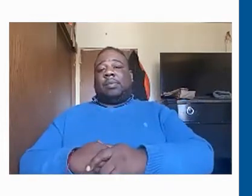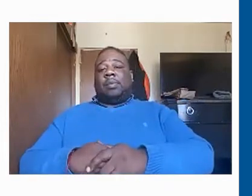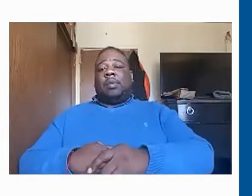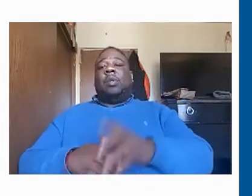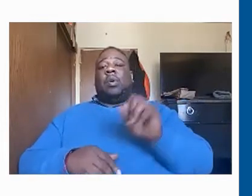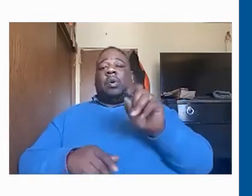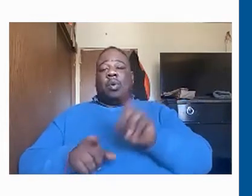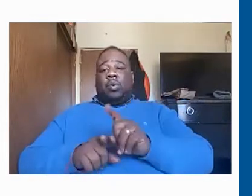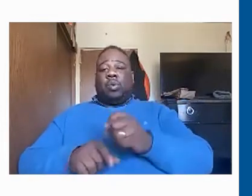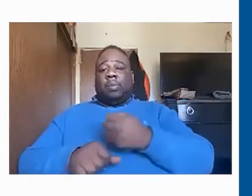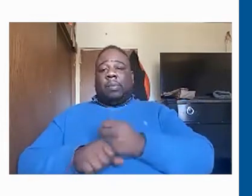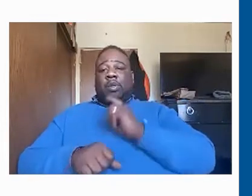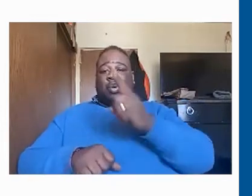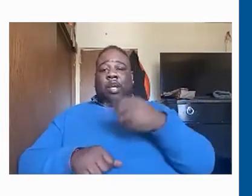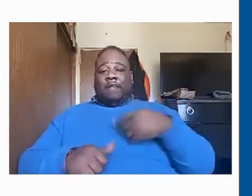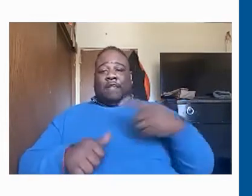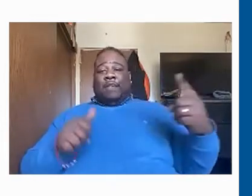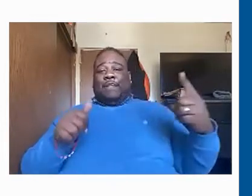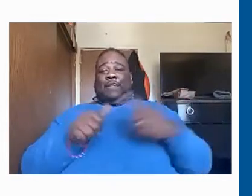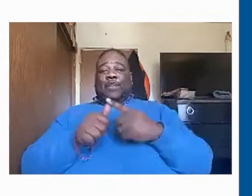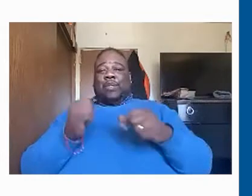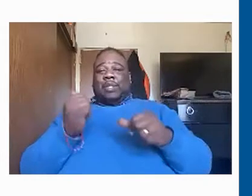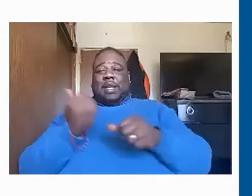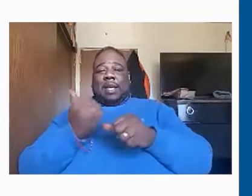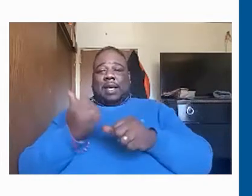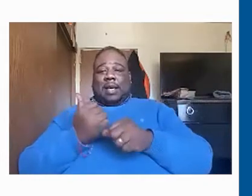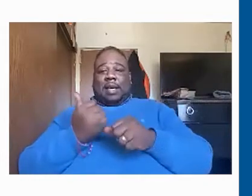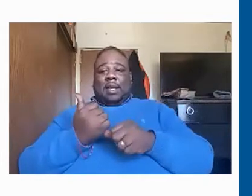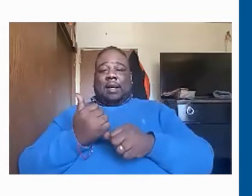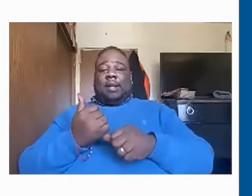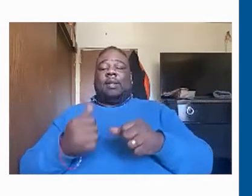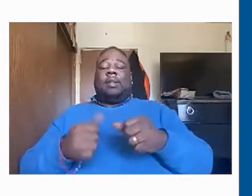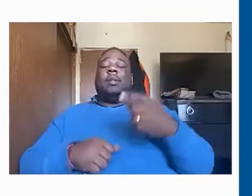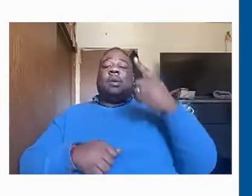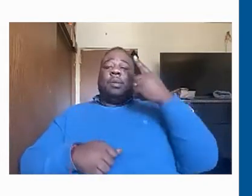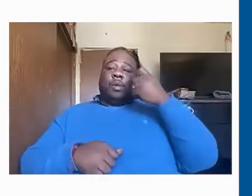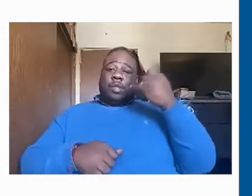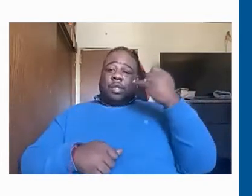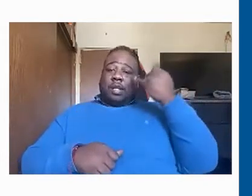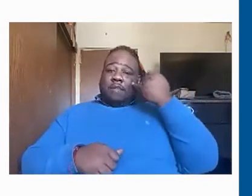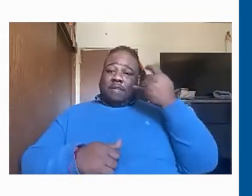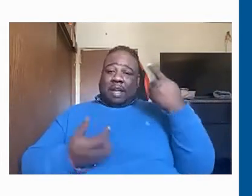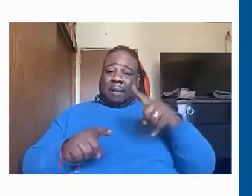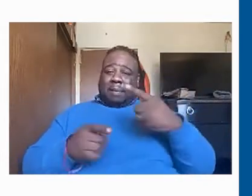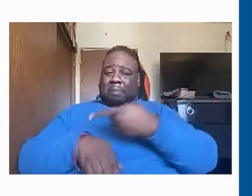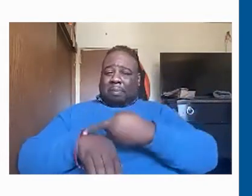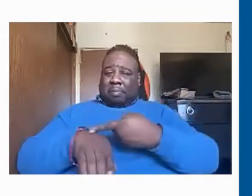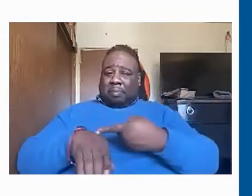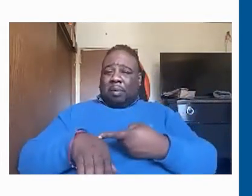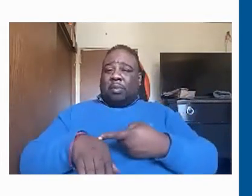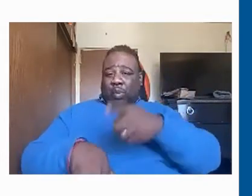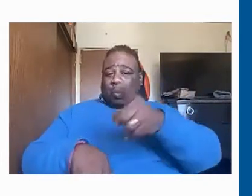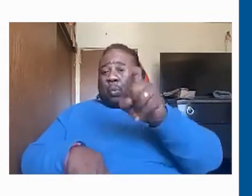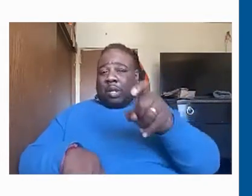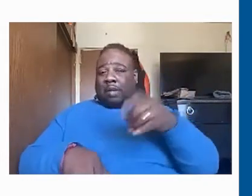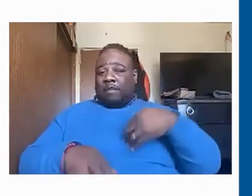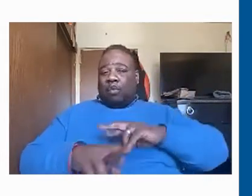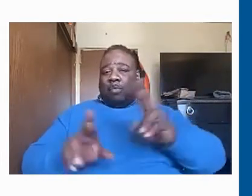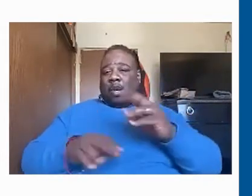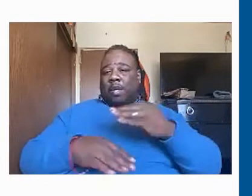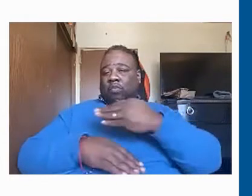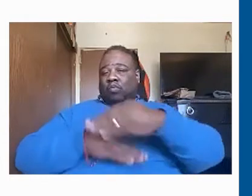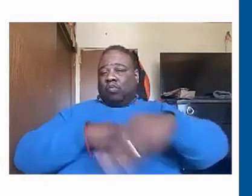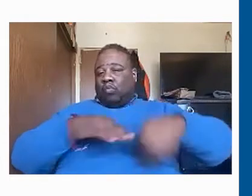and also having flashlights and extra batteries. In case there is a power outage again, trying to find your way, you'd have to use